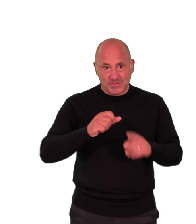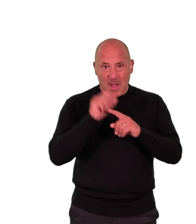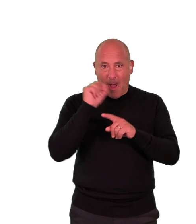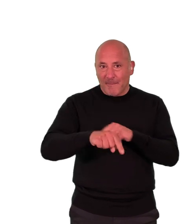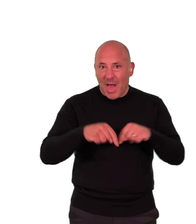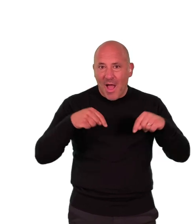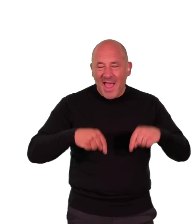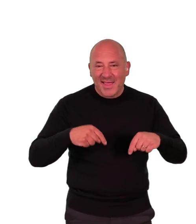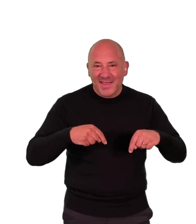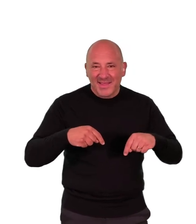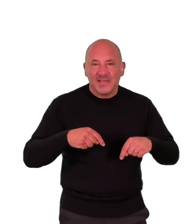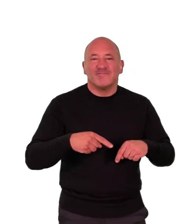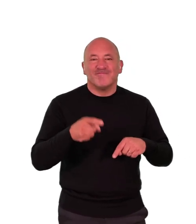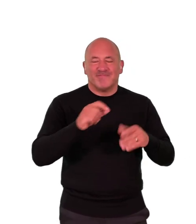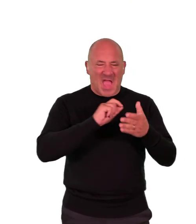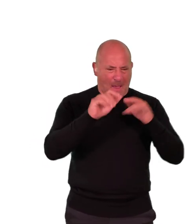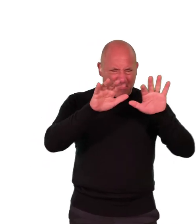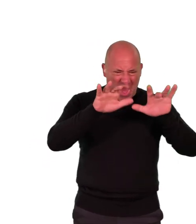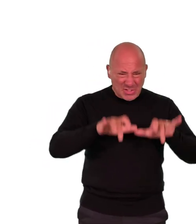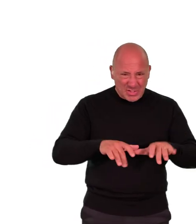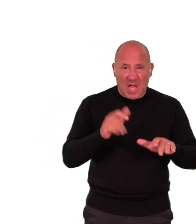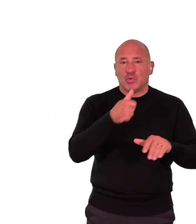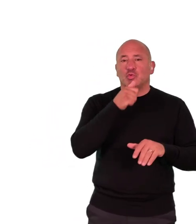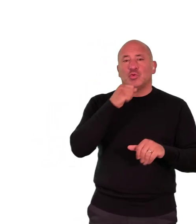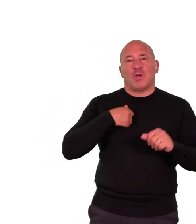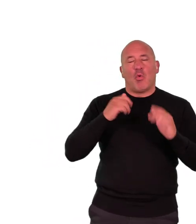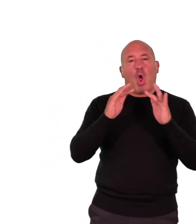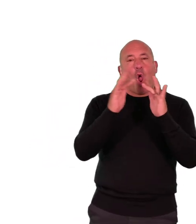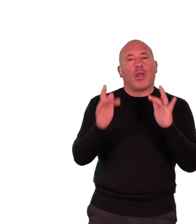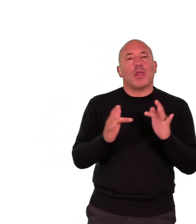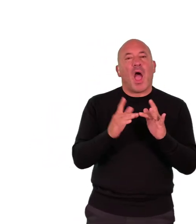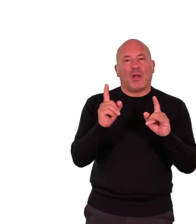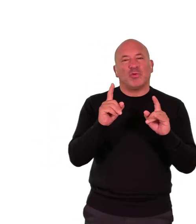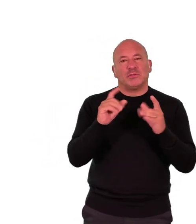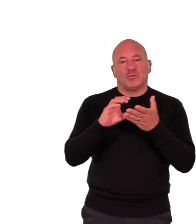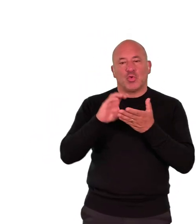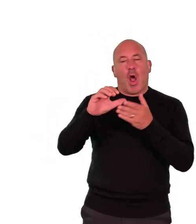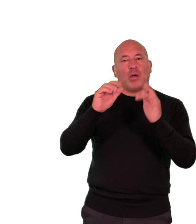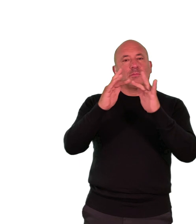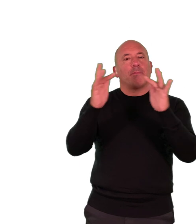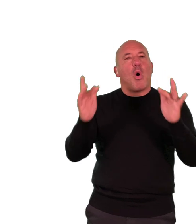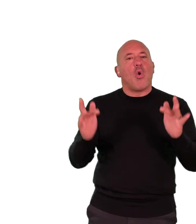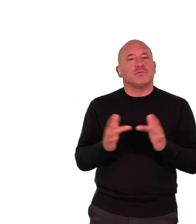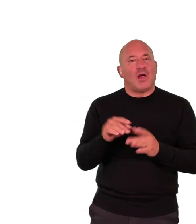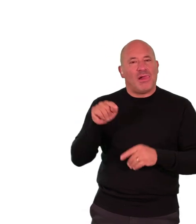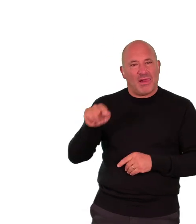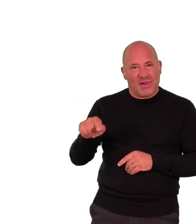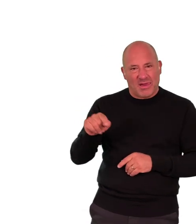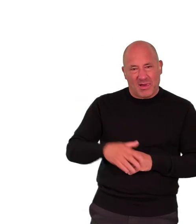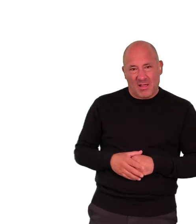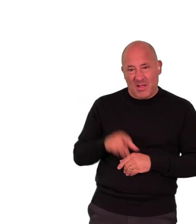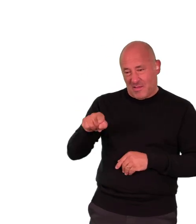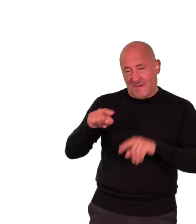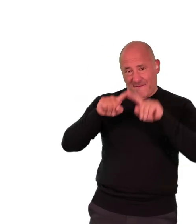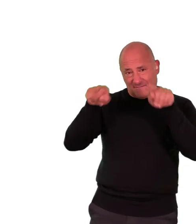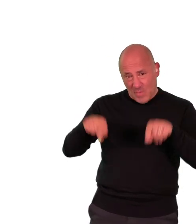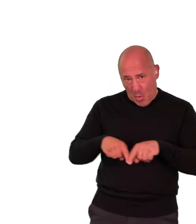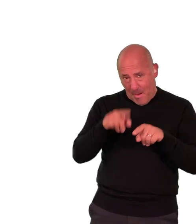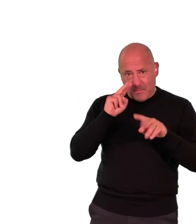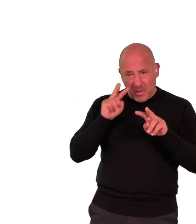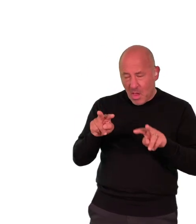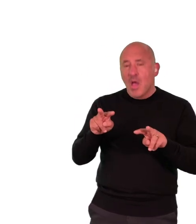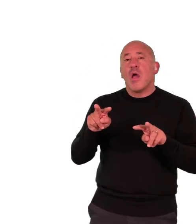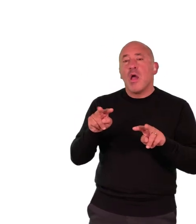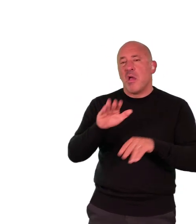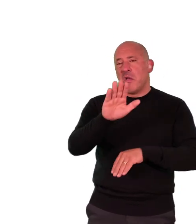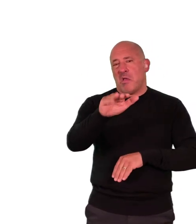To apply for DYCP, you have to submit an application via our grant portal. The application form asks you about 3 key things: your